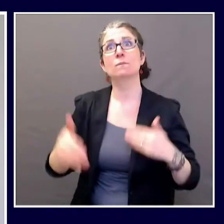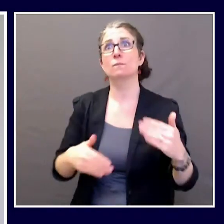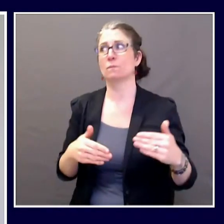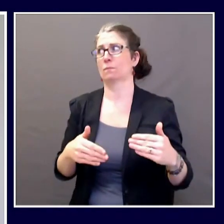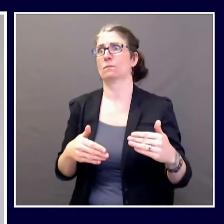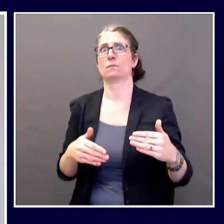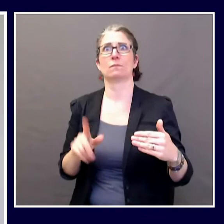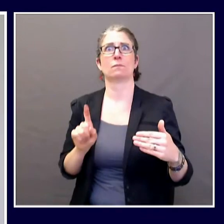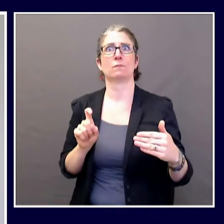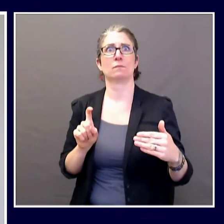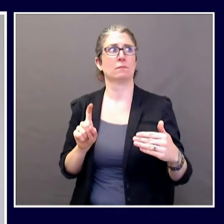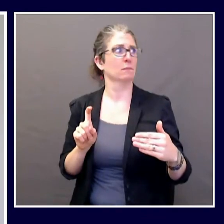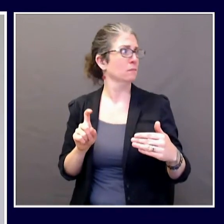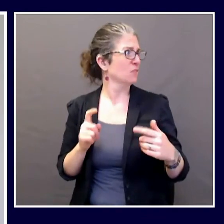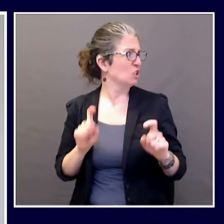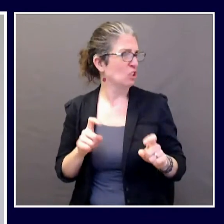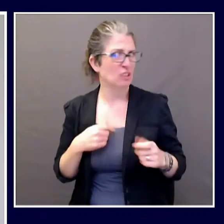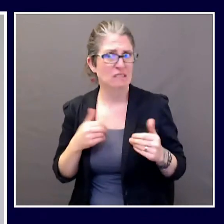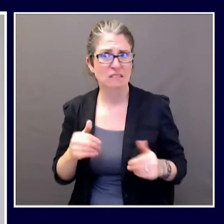COVID.